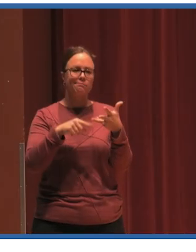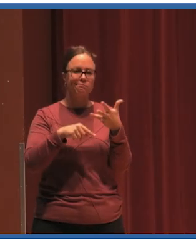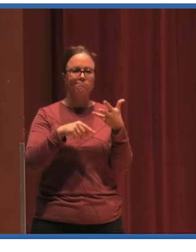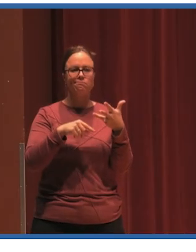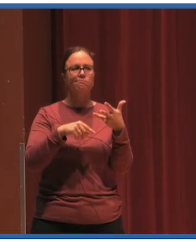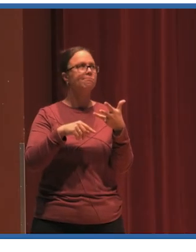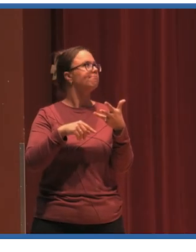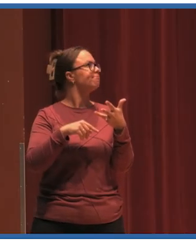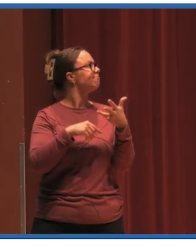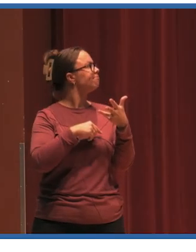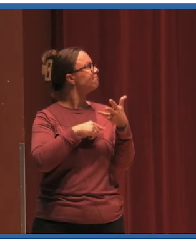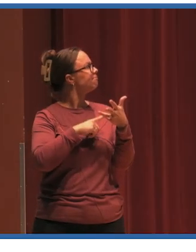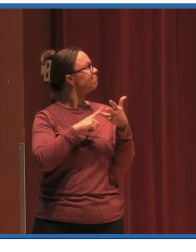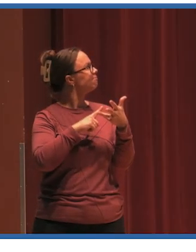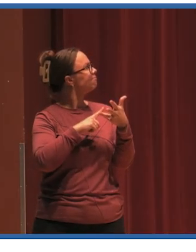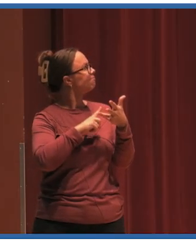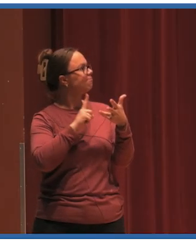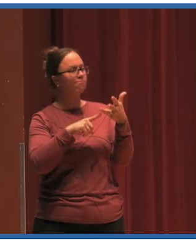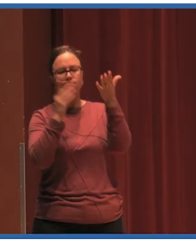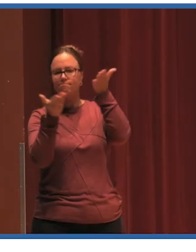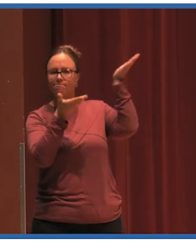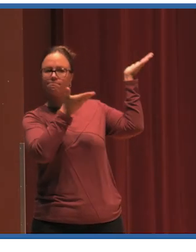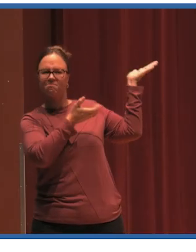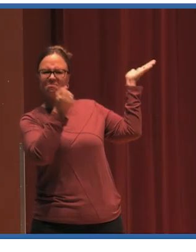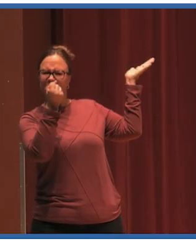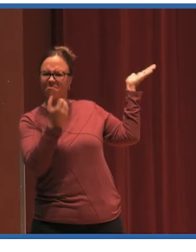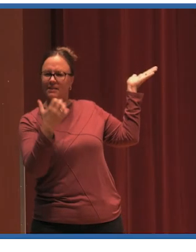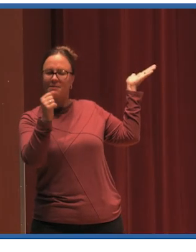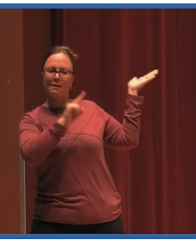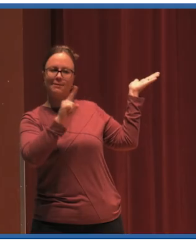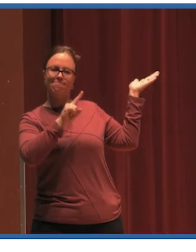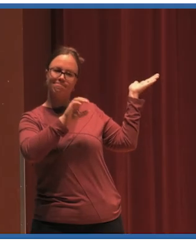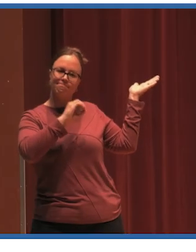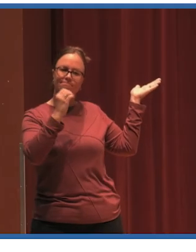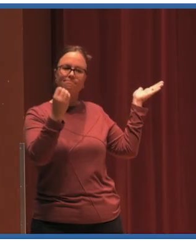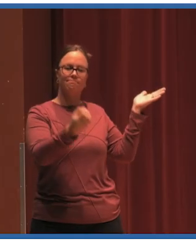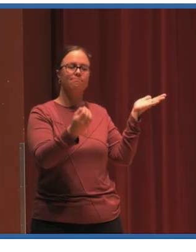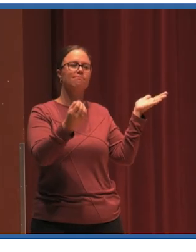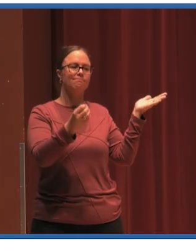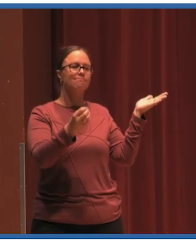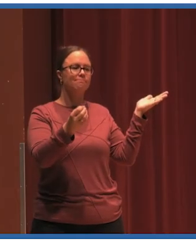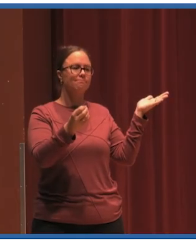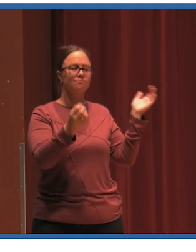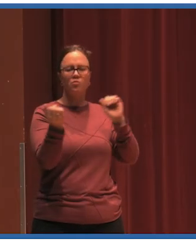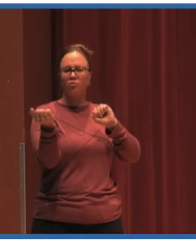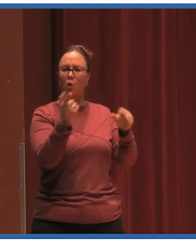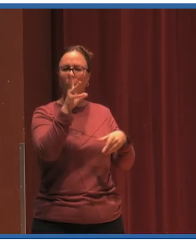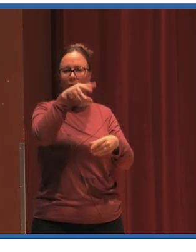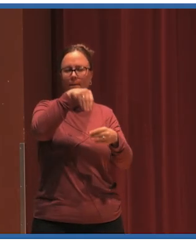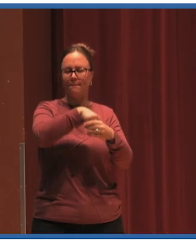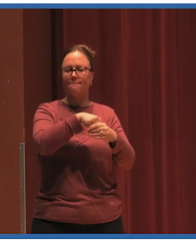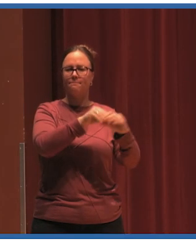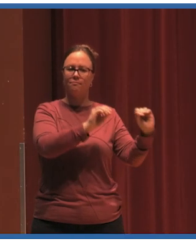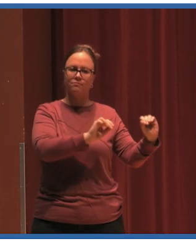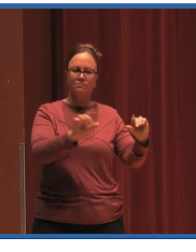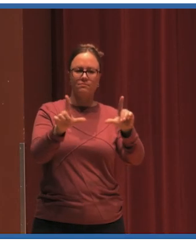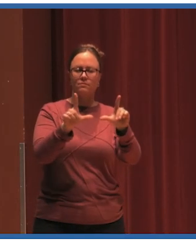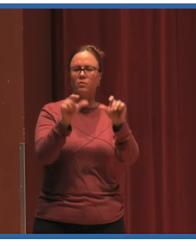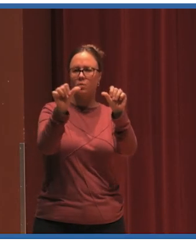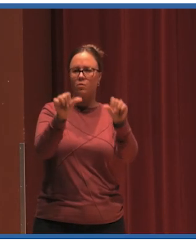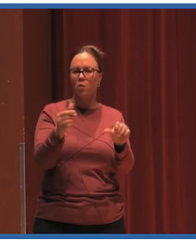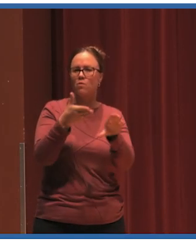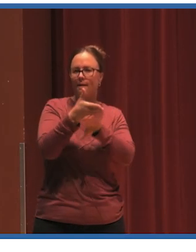Do Cancer, Polk County Health Department Ribbons of Hope program. All of this will be in the slides that we post after